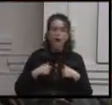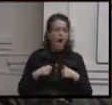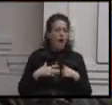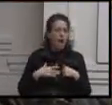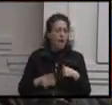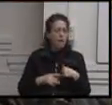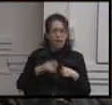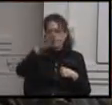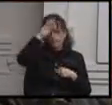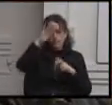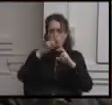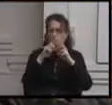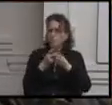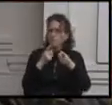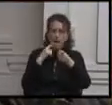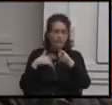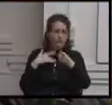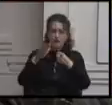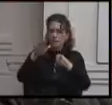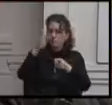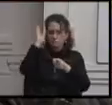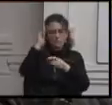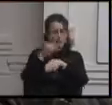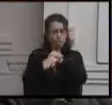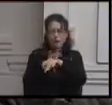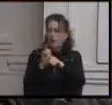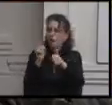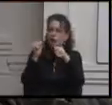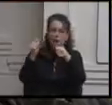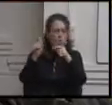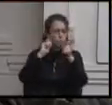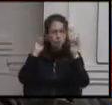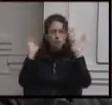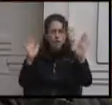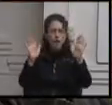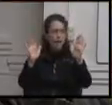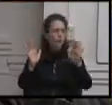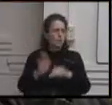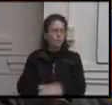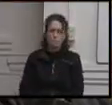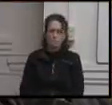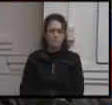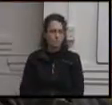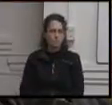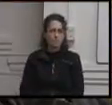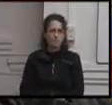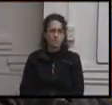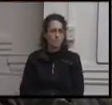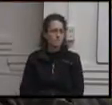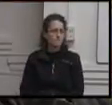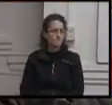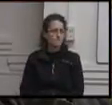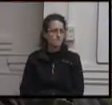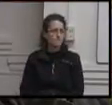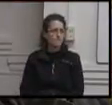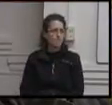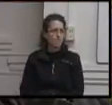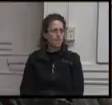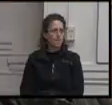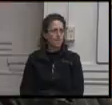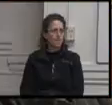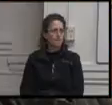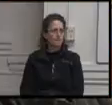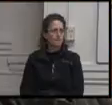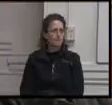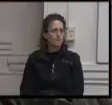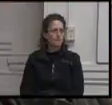brought a lot of things to light for people. I mean, I've been saying a couple times, I know, that our fire